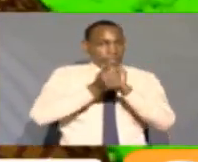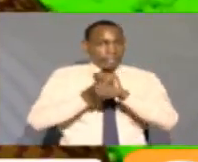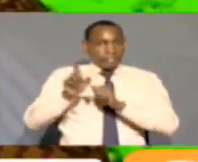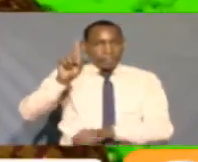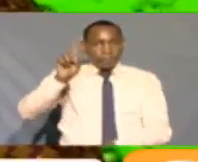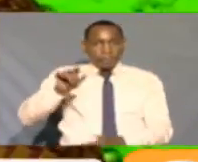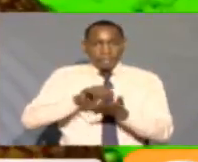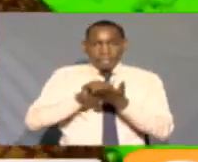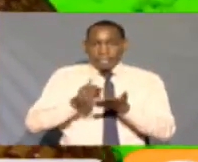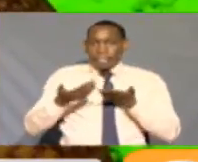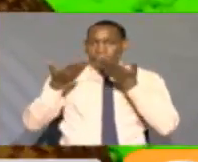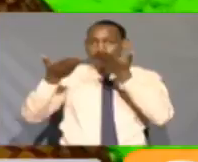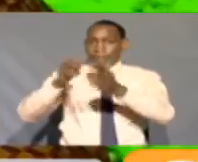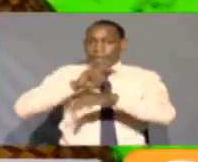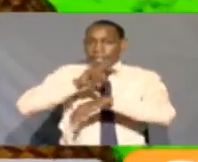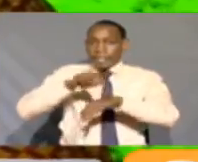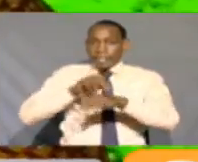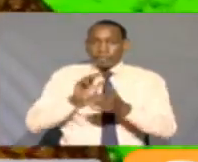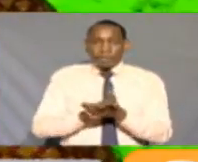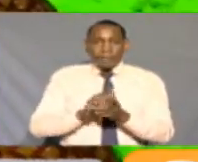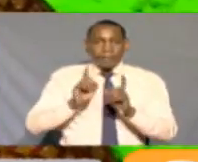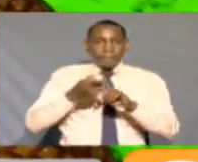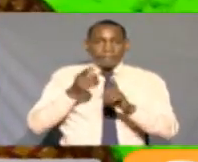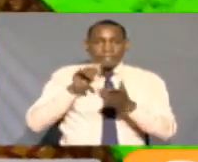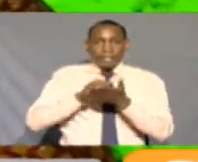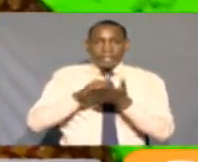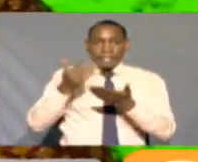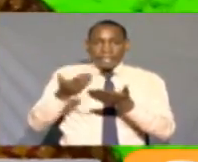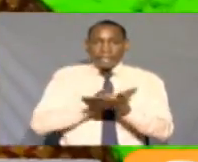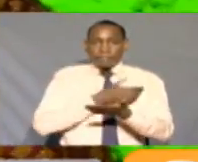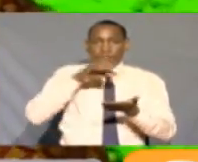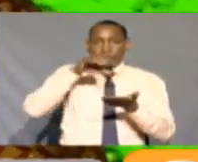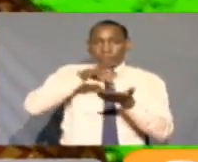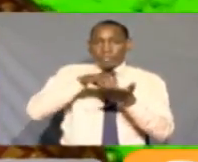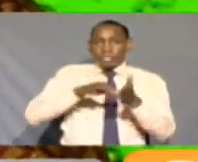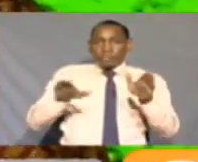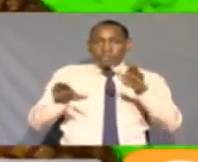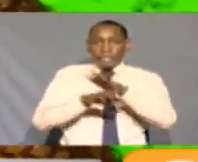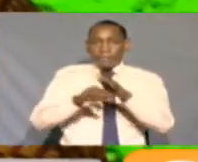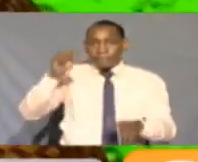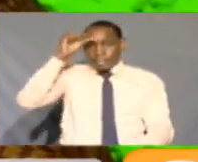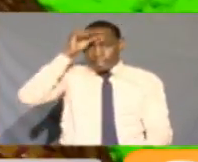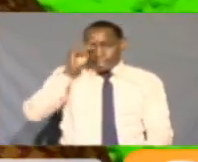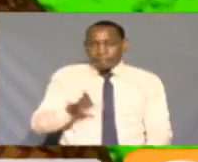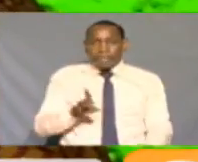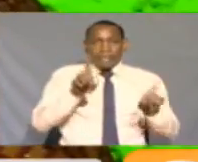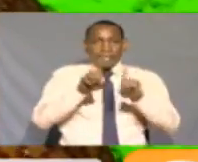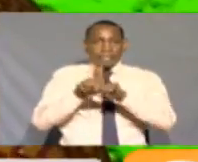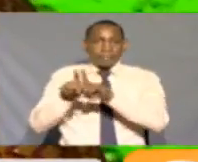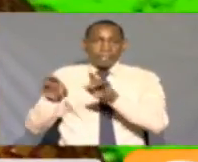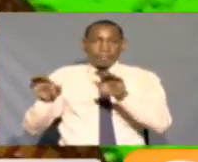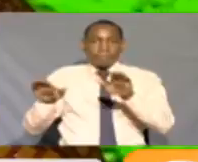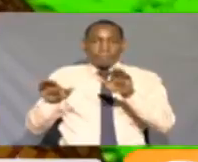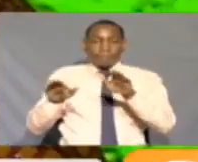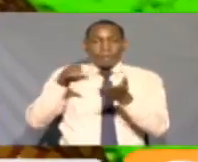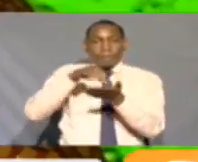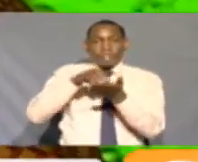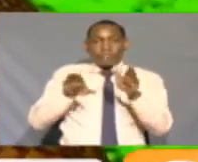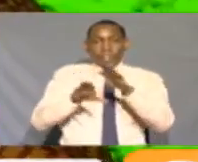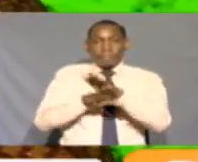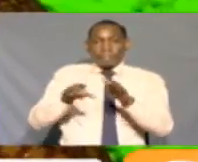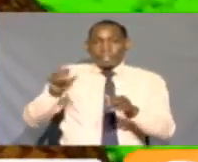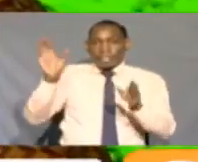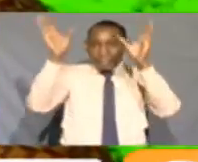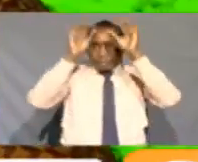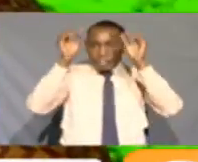question that is being put to the nation. The first is that we abolish the positions of deputy governors, and I presume also the position of deputy president,